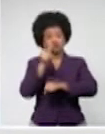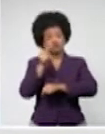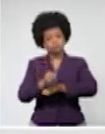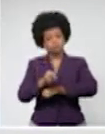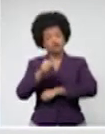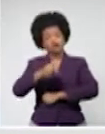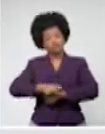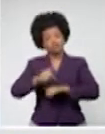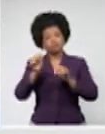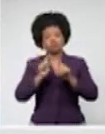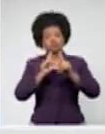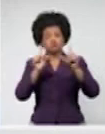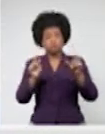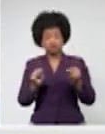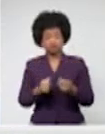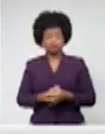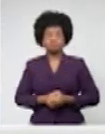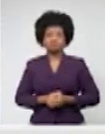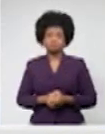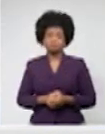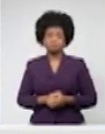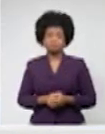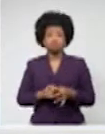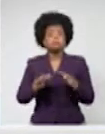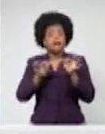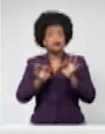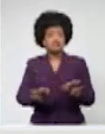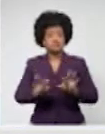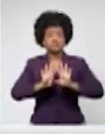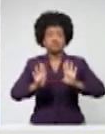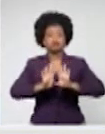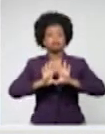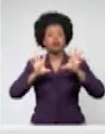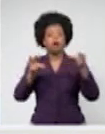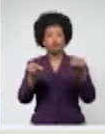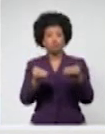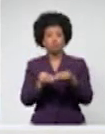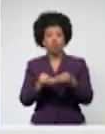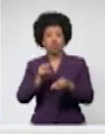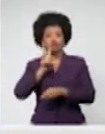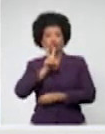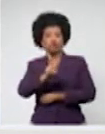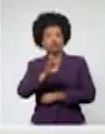for COVID-19 in our country. Thus, we accumulate